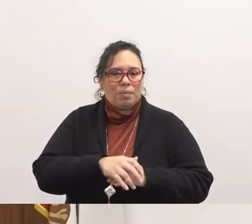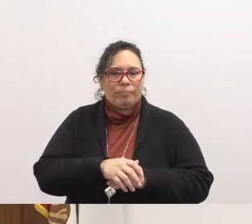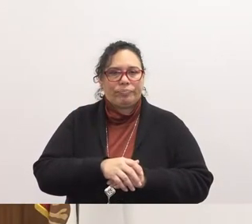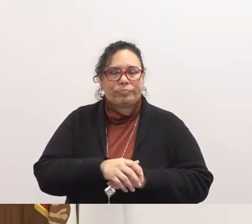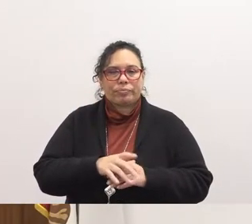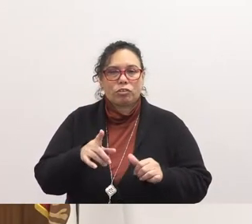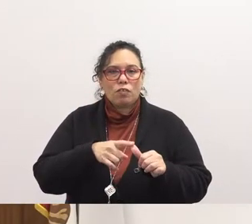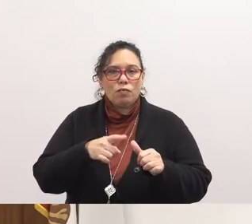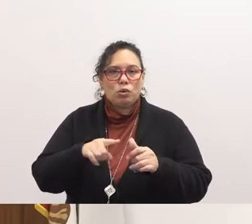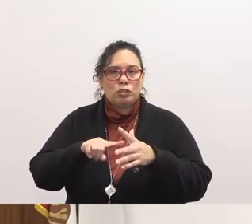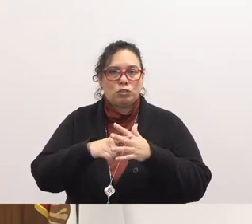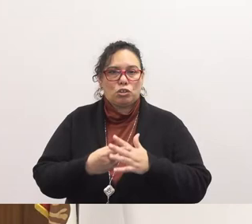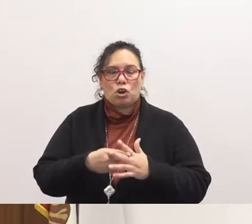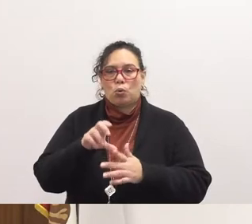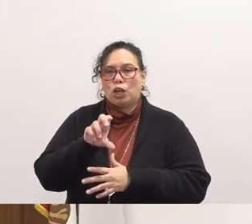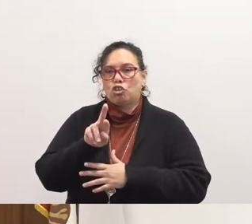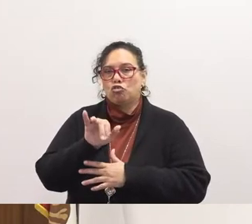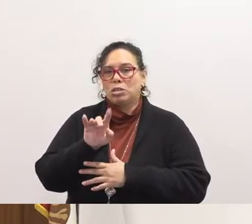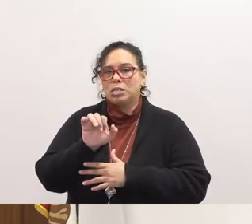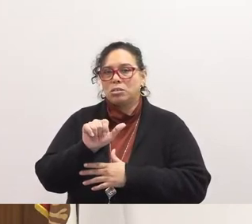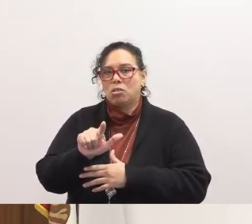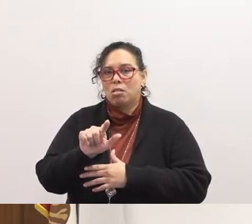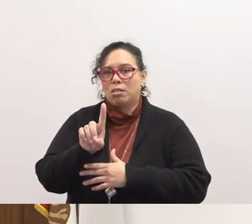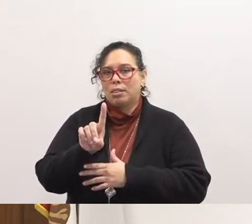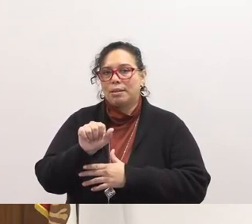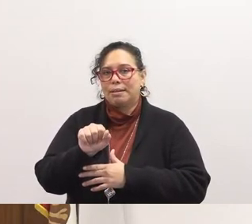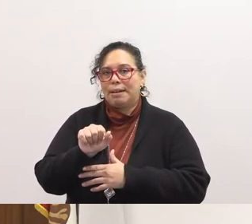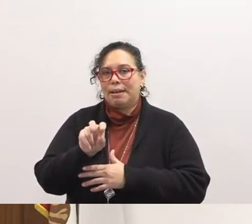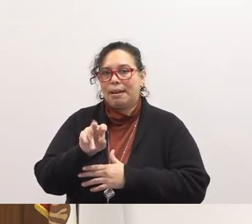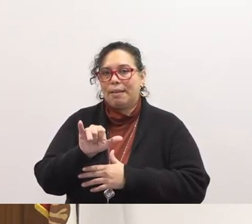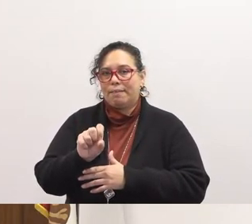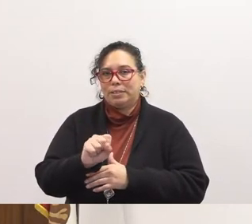start with Crystal Davis.